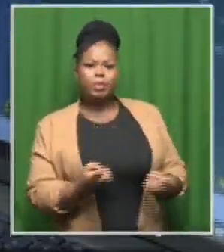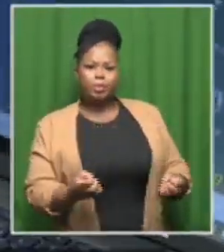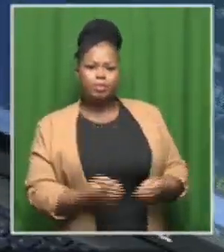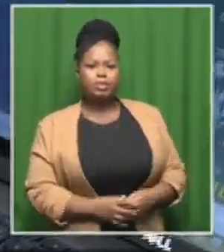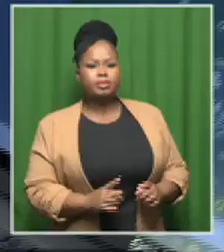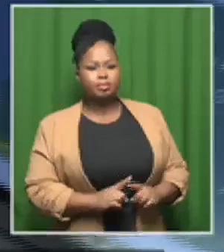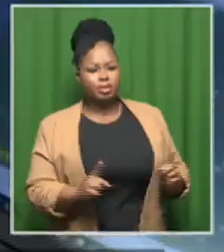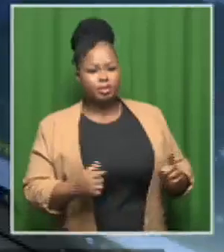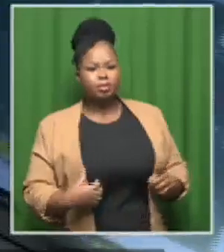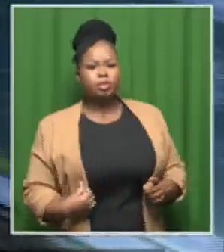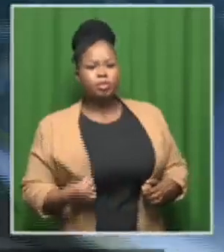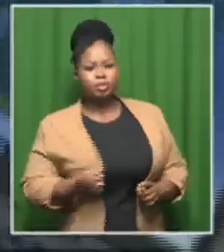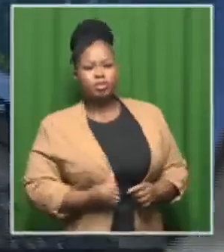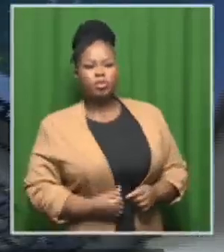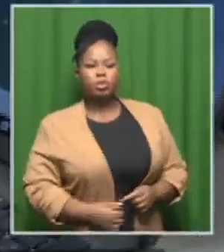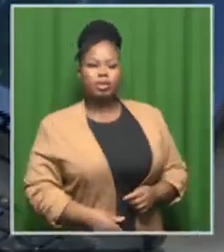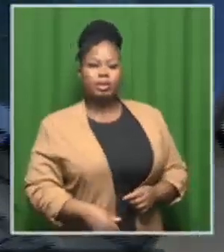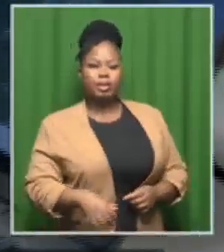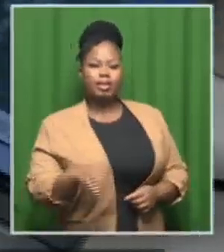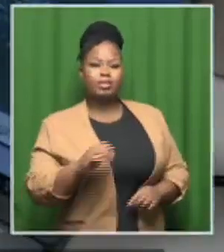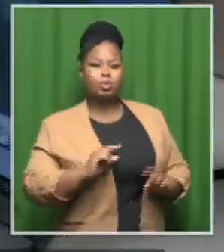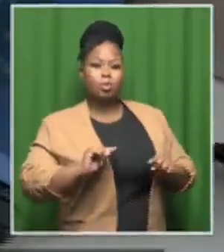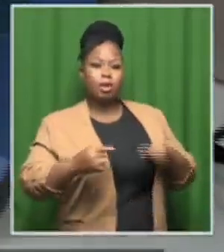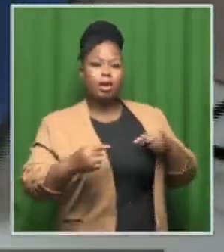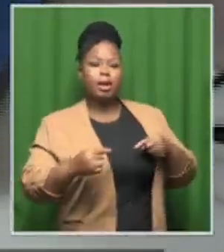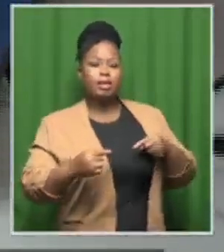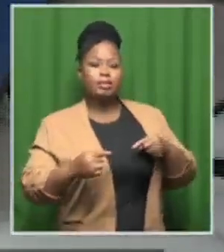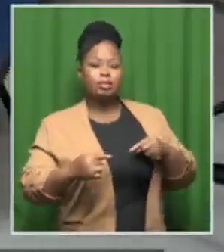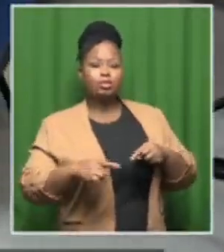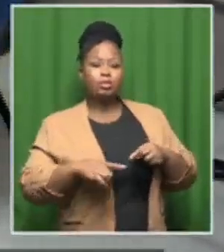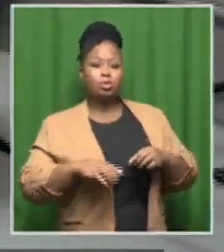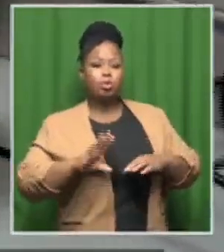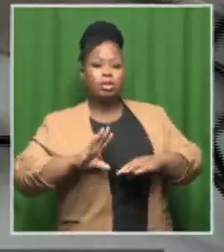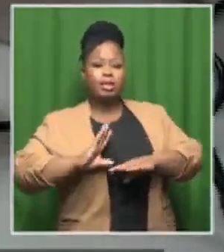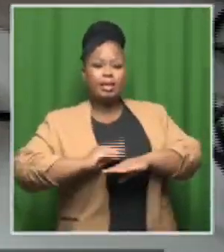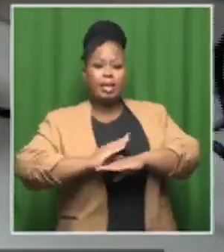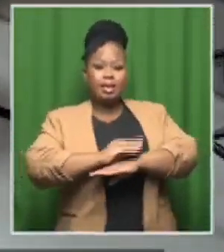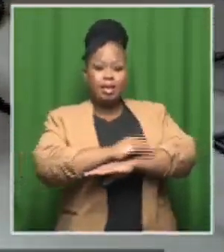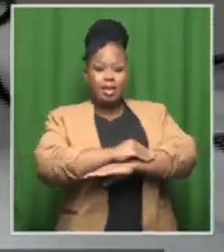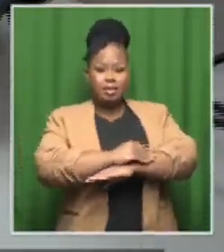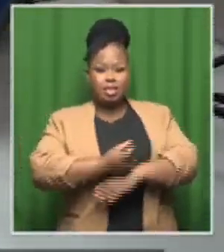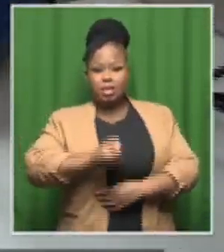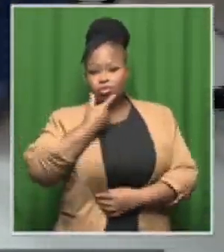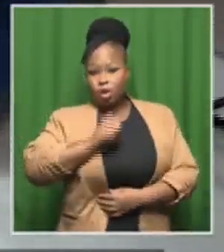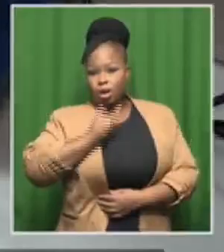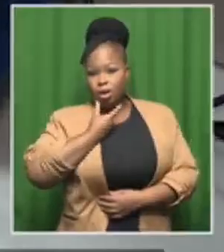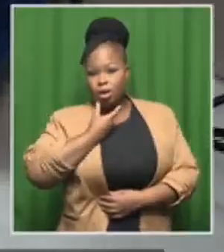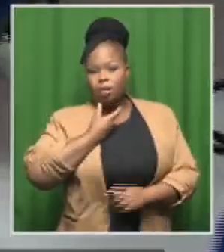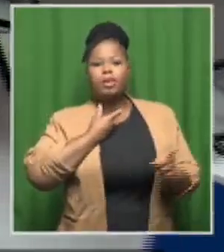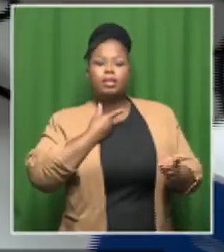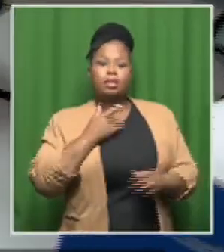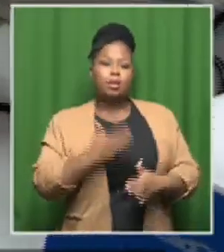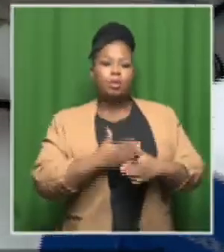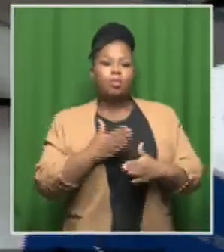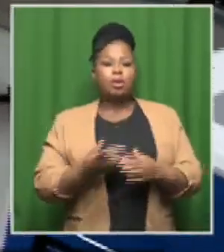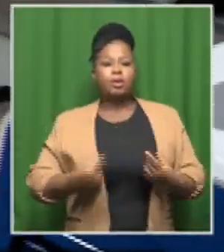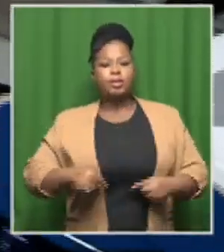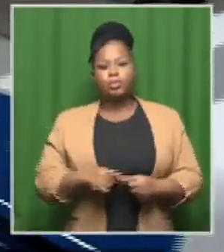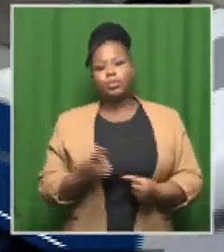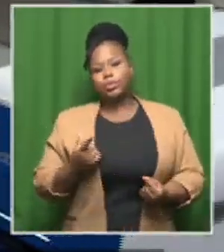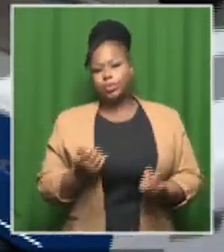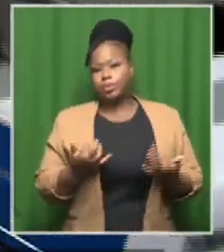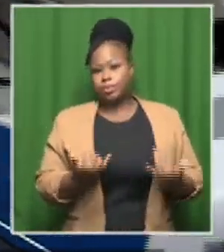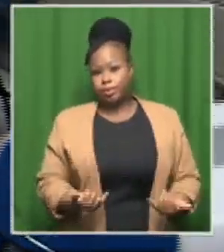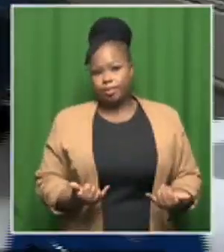course, anti-cancer drug. Oh, this is very important. And the research that goes into so this. The work that we're doing, we